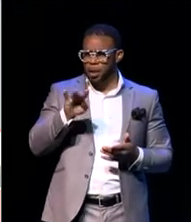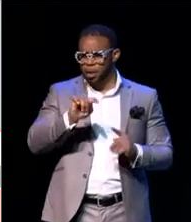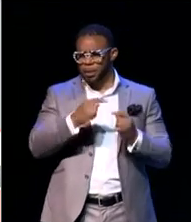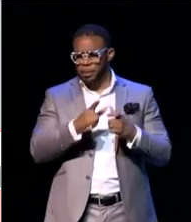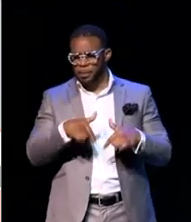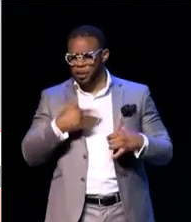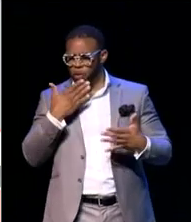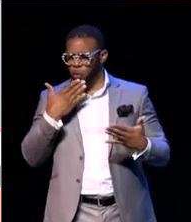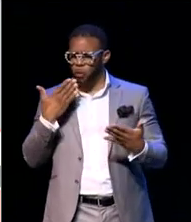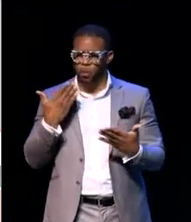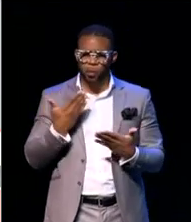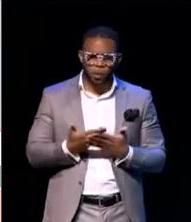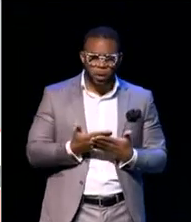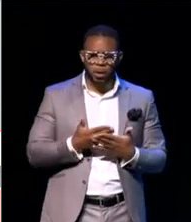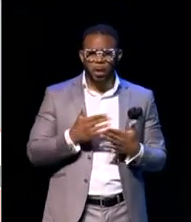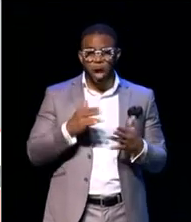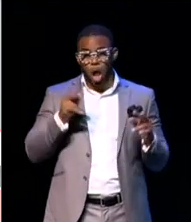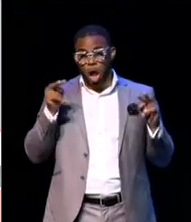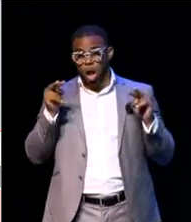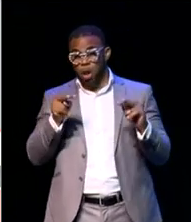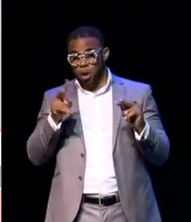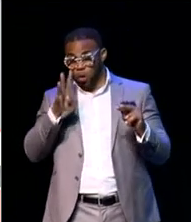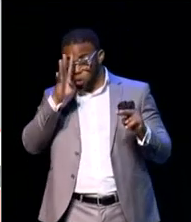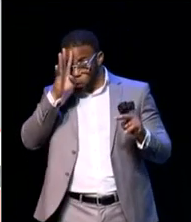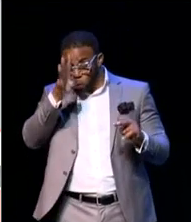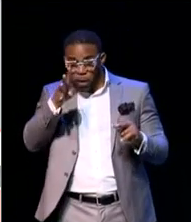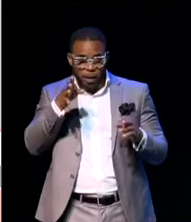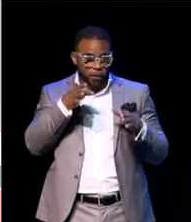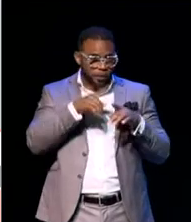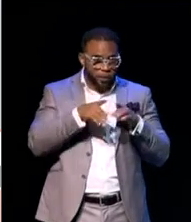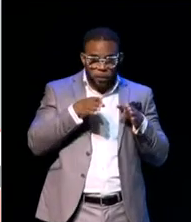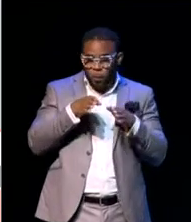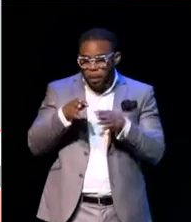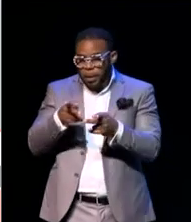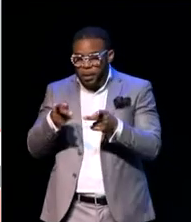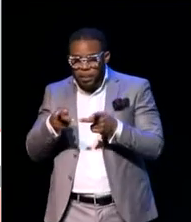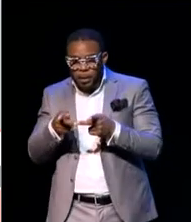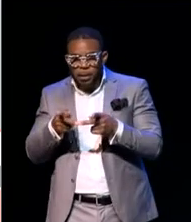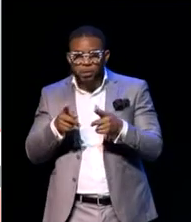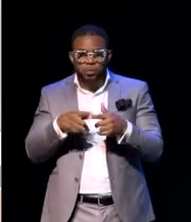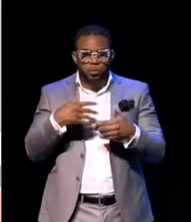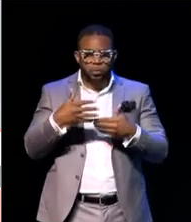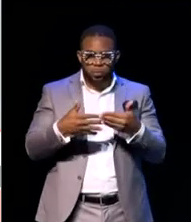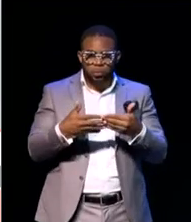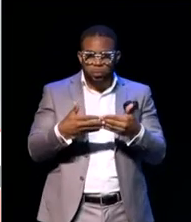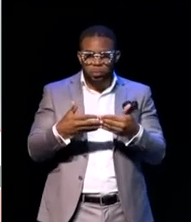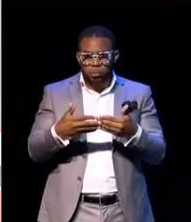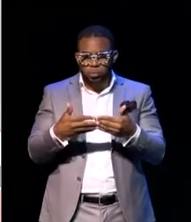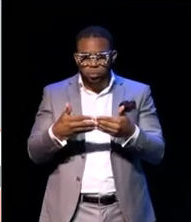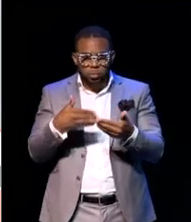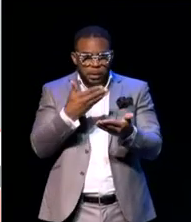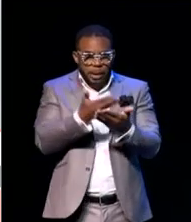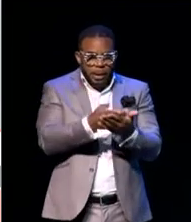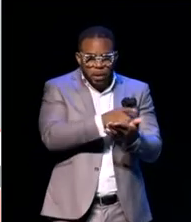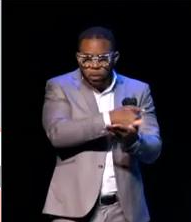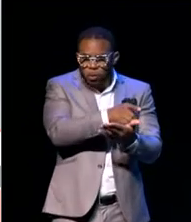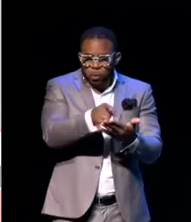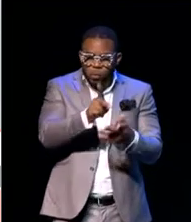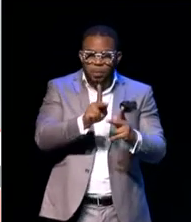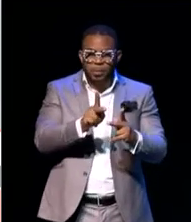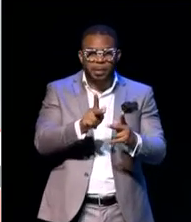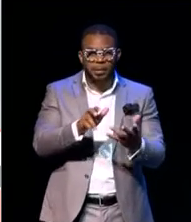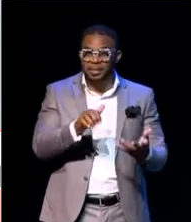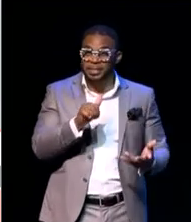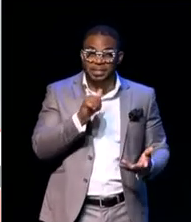team have been so good at looking at creative ways and places to get to people. But